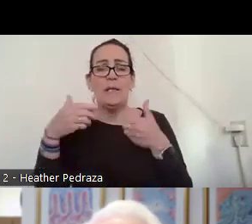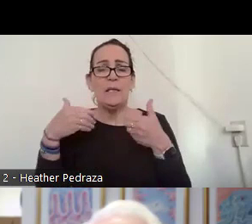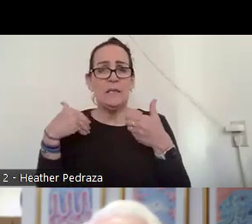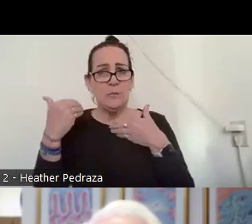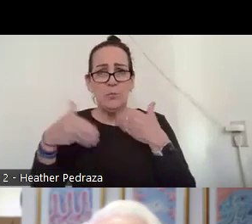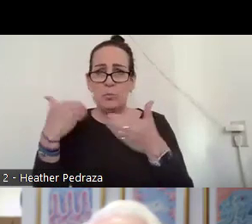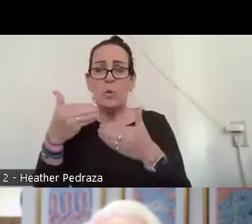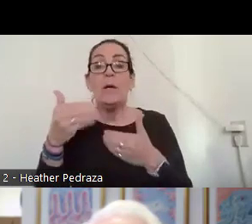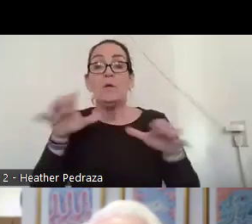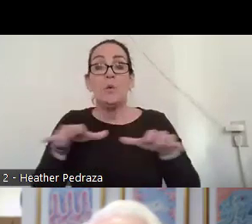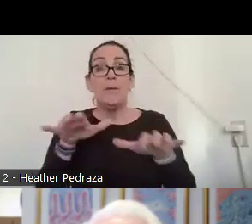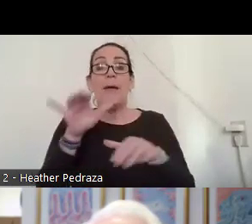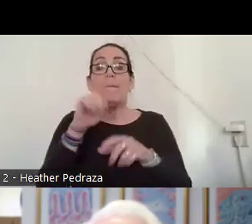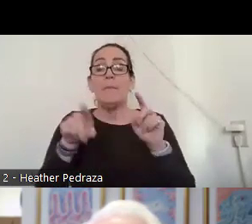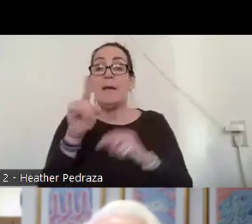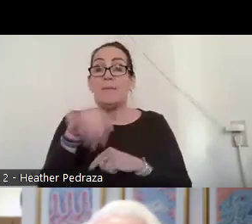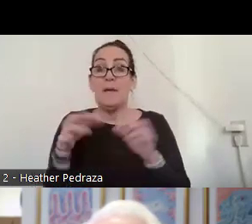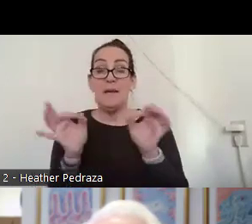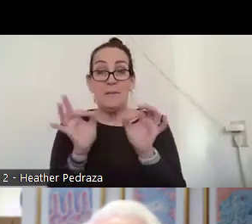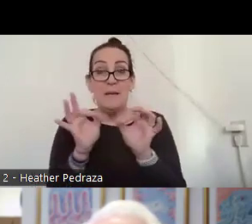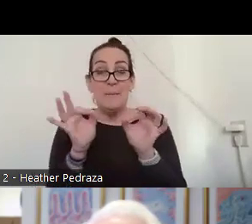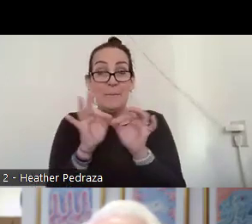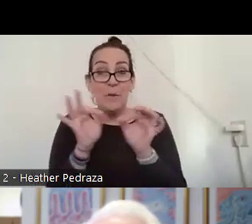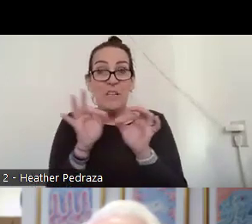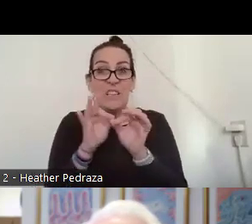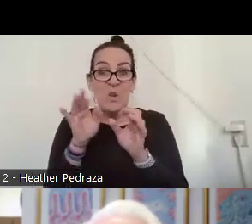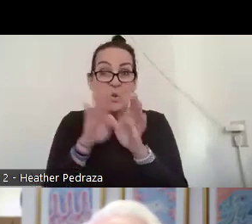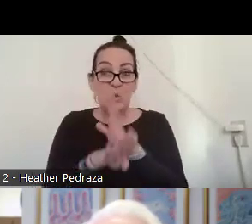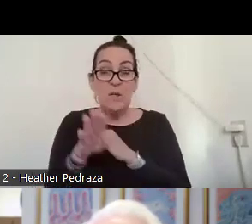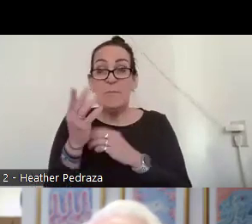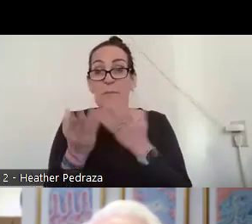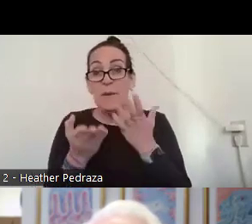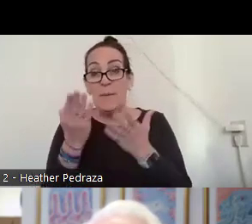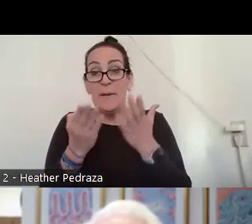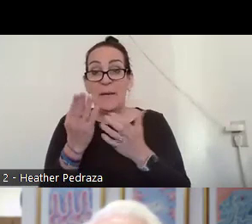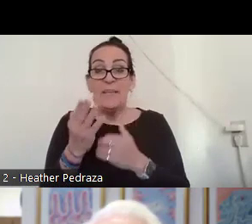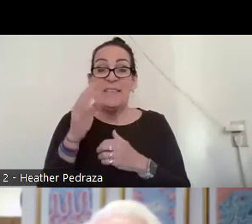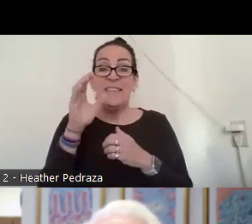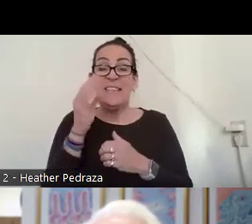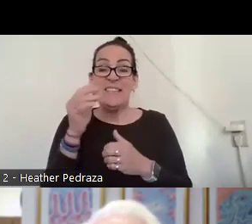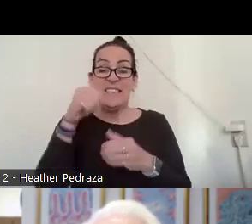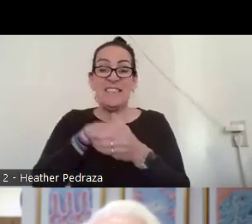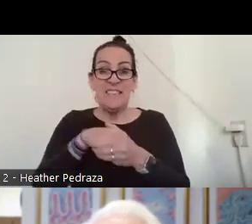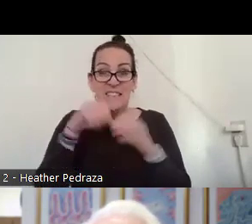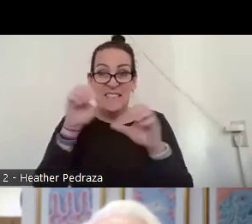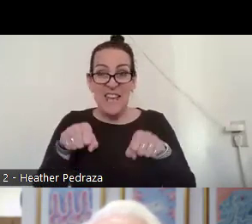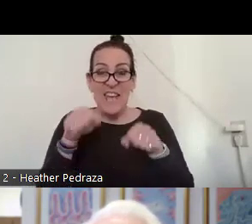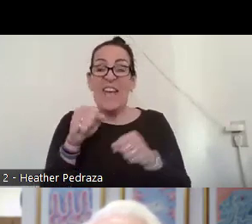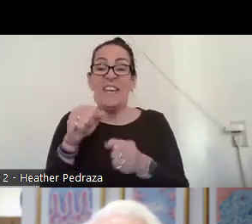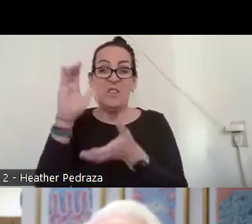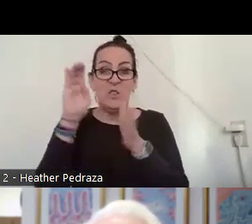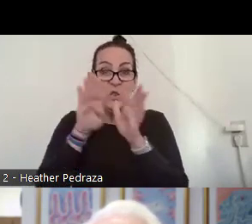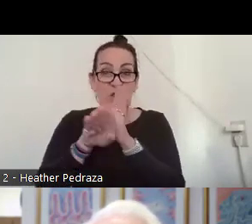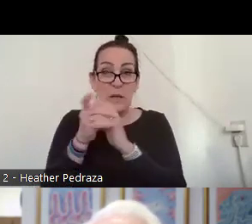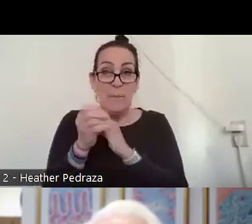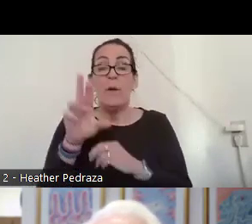a lot of it will not be the biologics and the $50,000 to $100,000 per person. So if we understand a little bit more from the